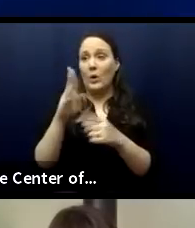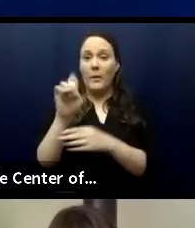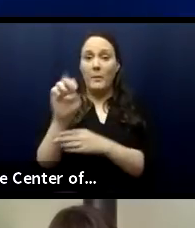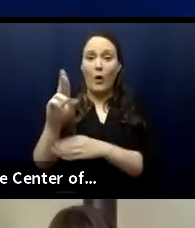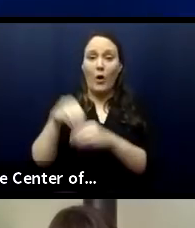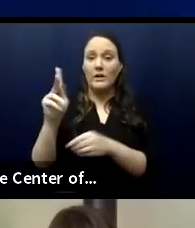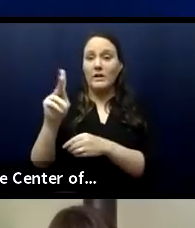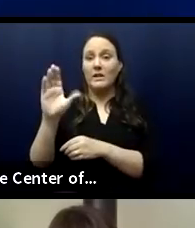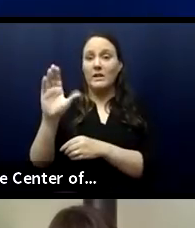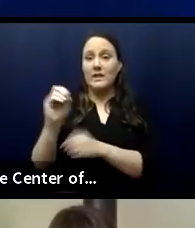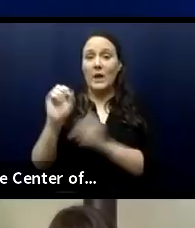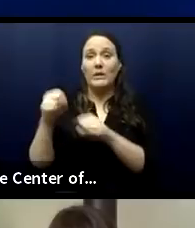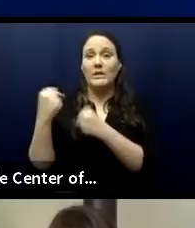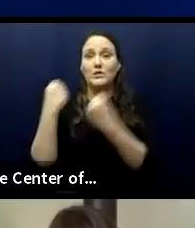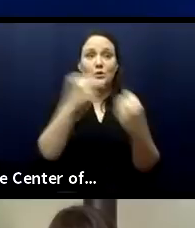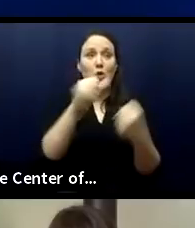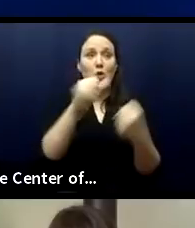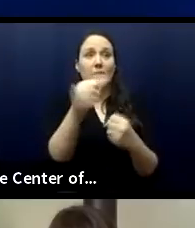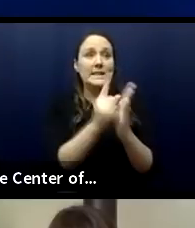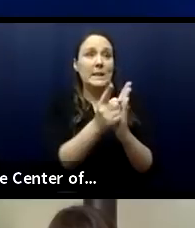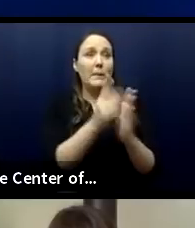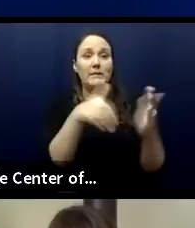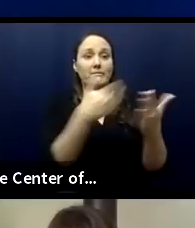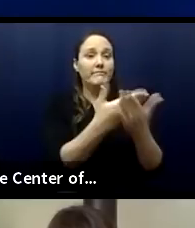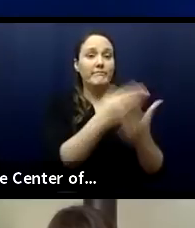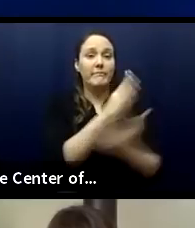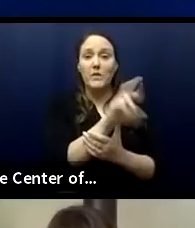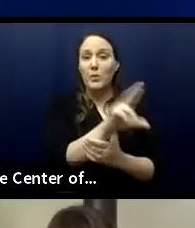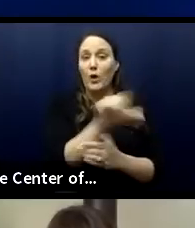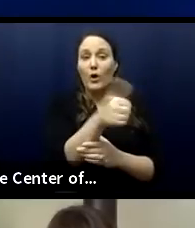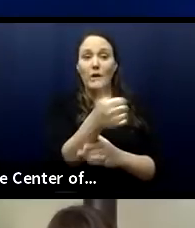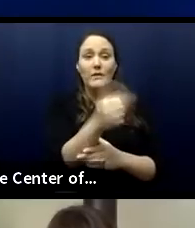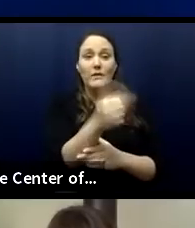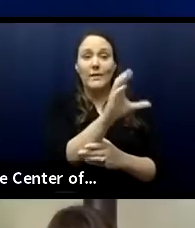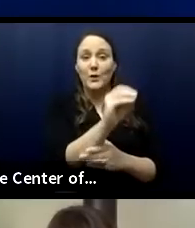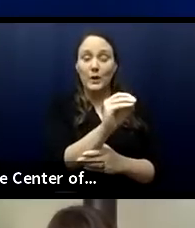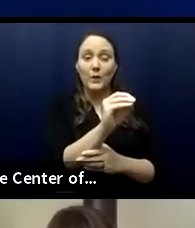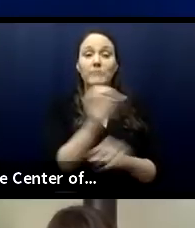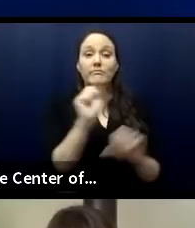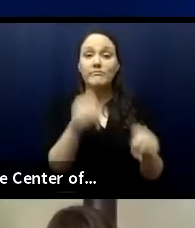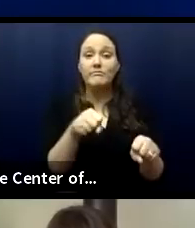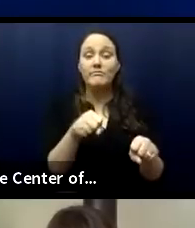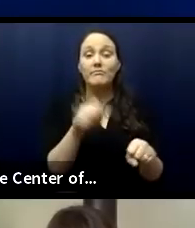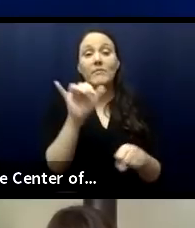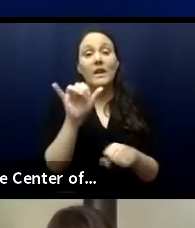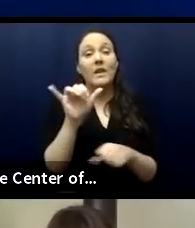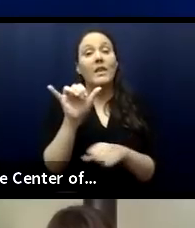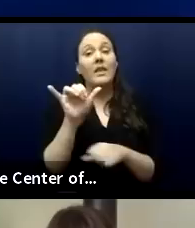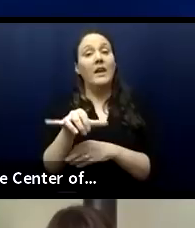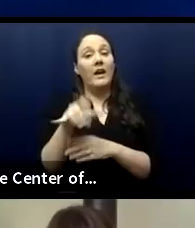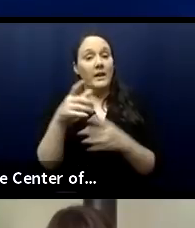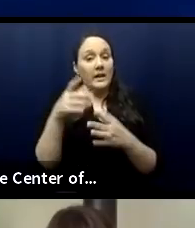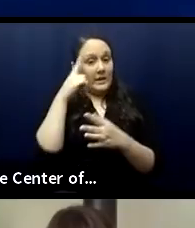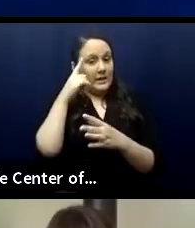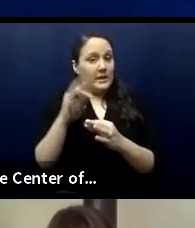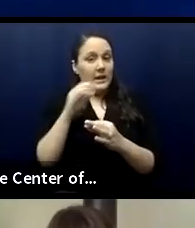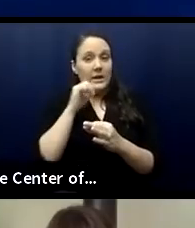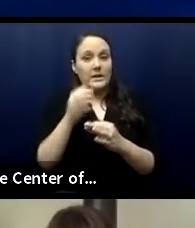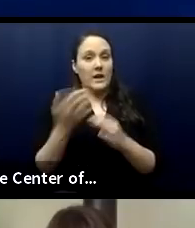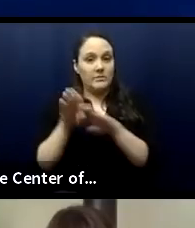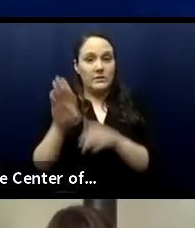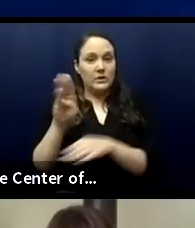Knox County lines and be at a bar in a surrounding county. That choosing not to shut our bars down. Our county needs the